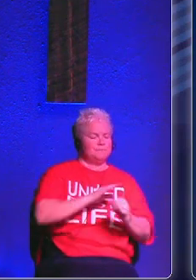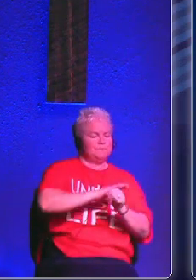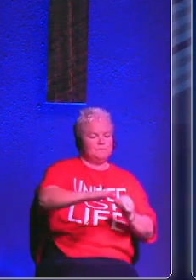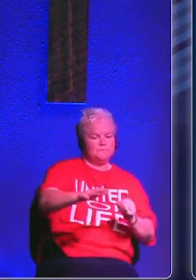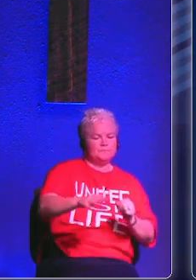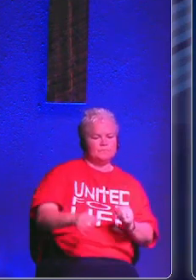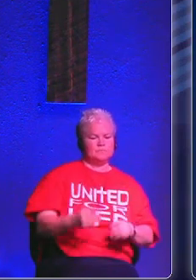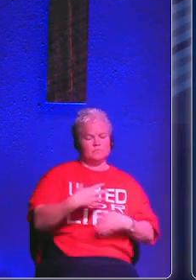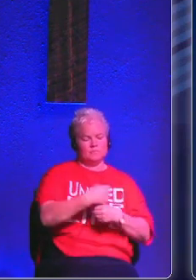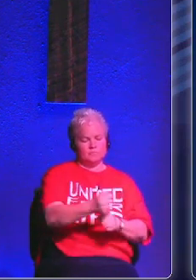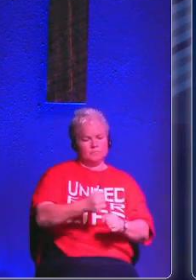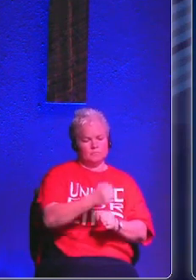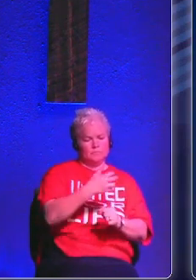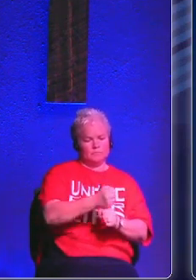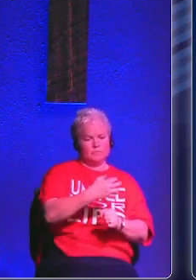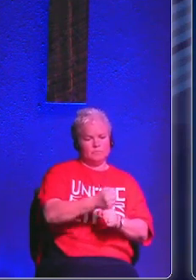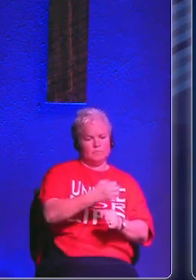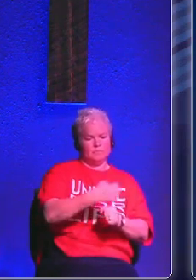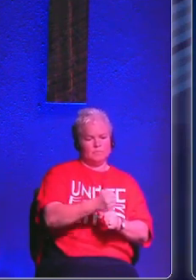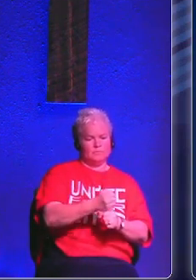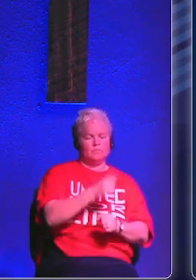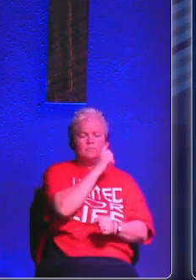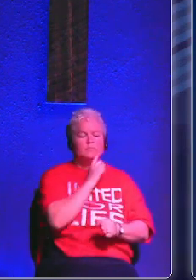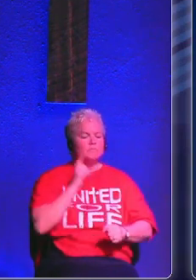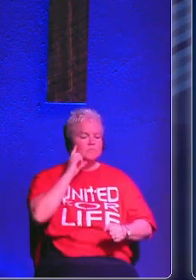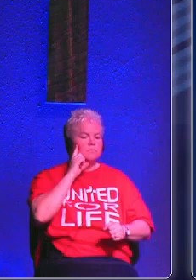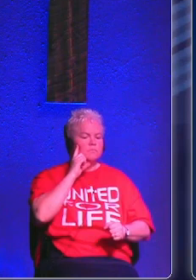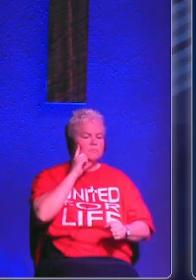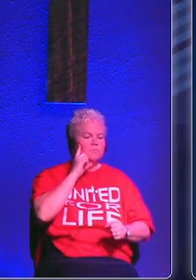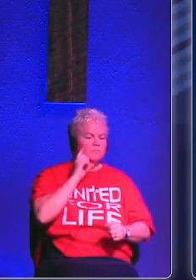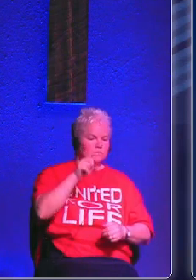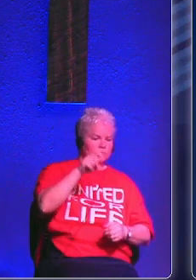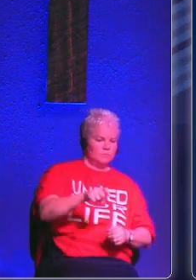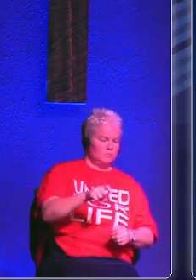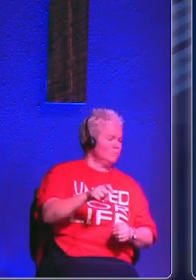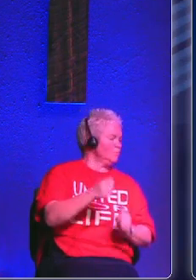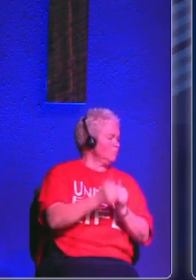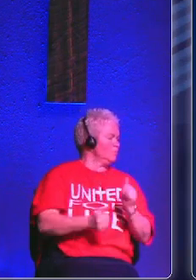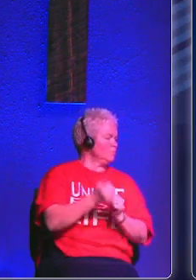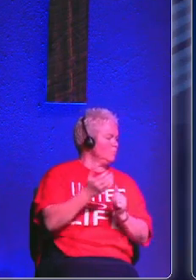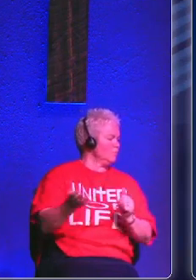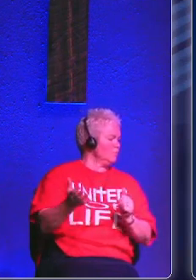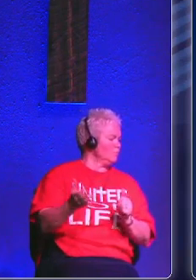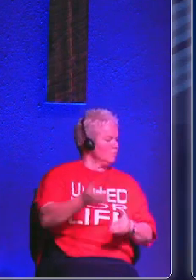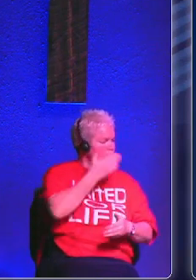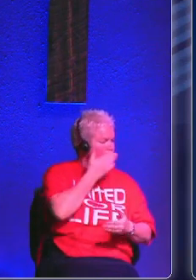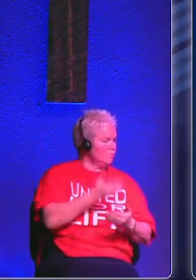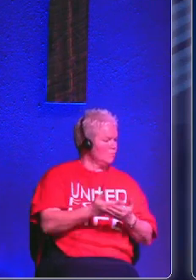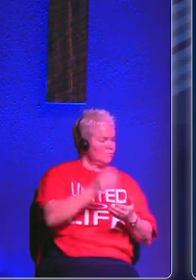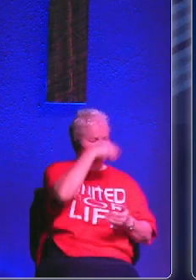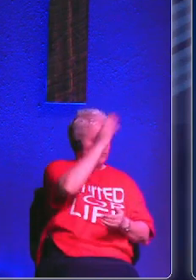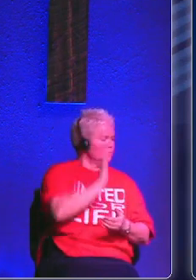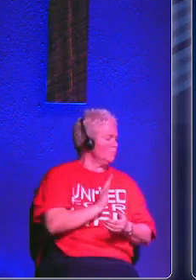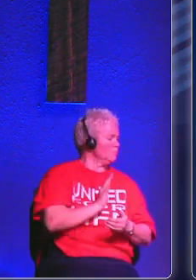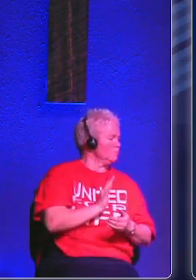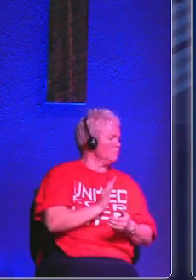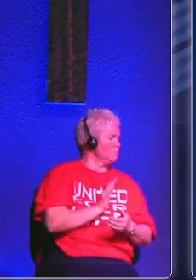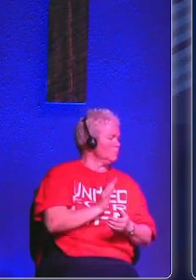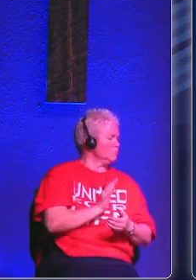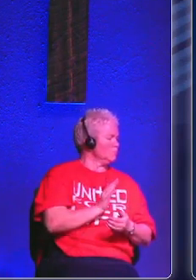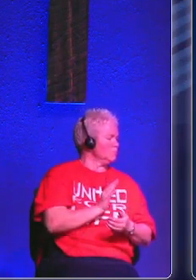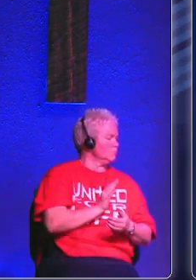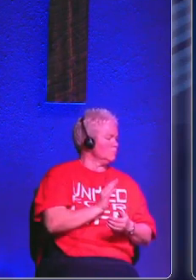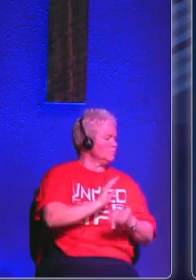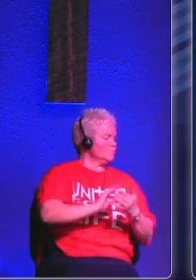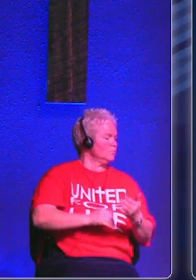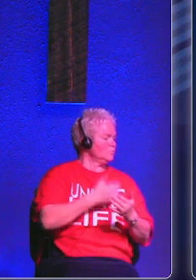was flowing with milk and honey. It had everything that they needed to succeed. See, God had orchestrated that.